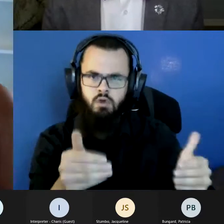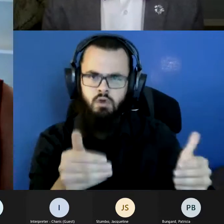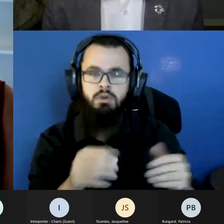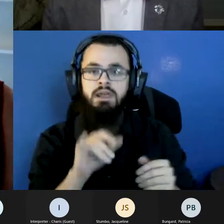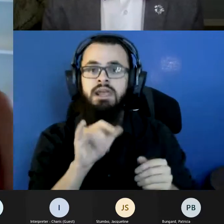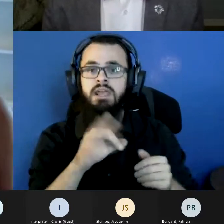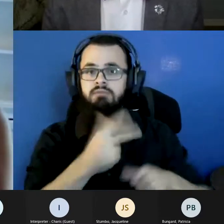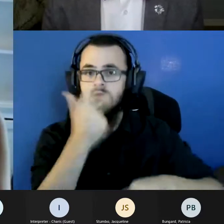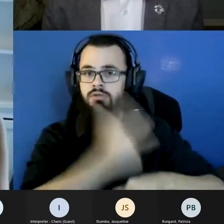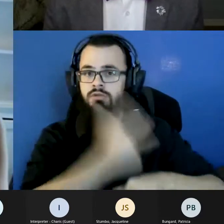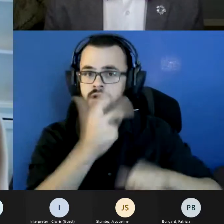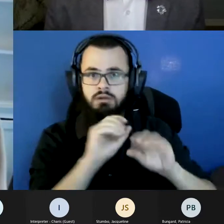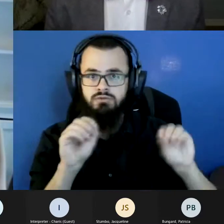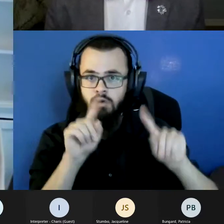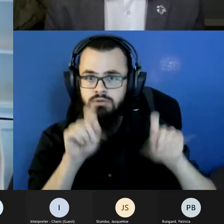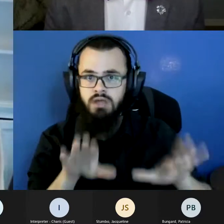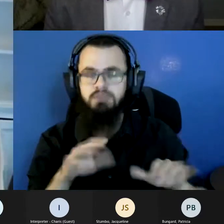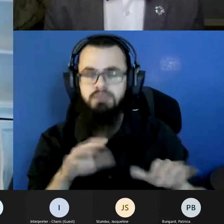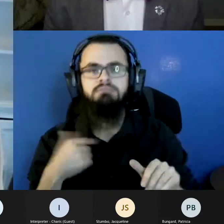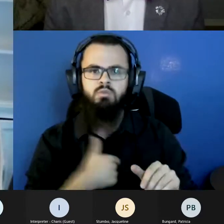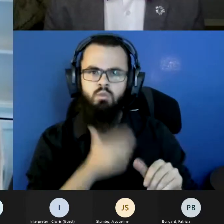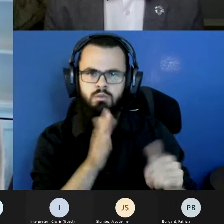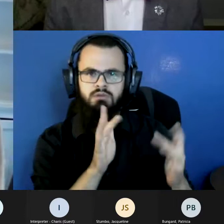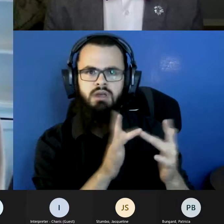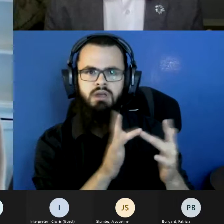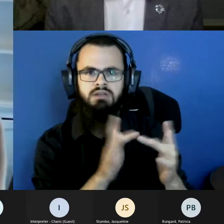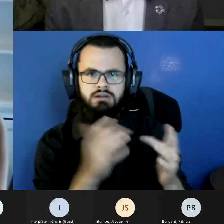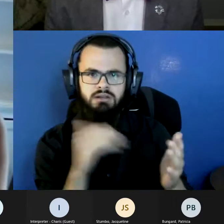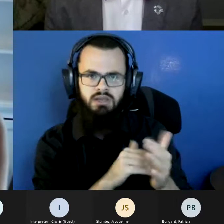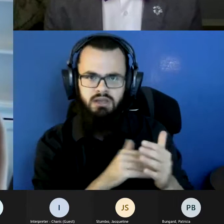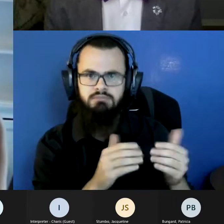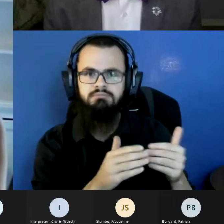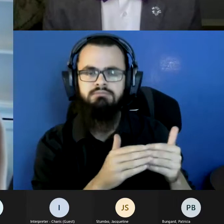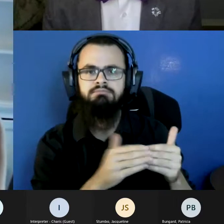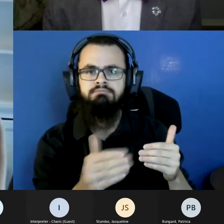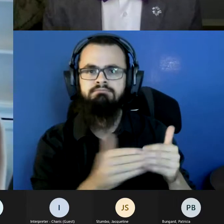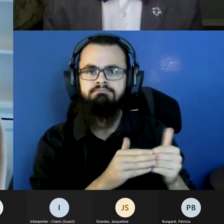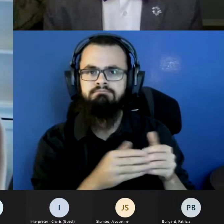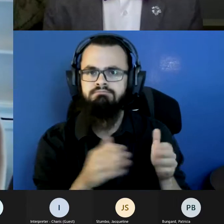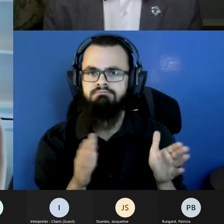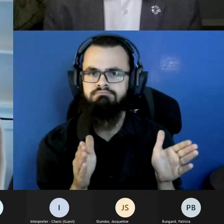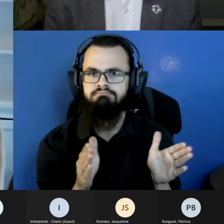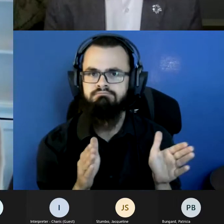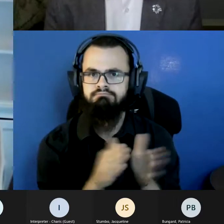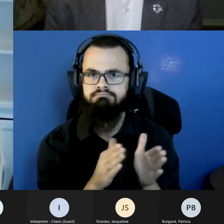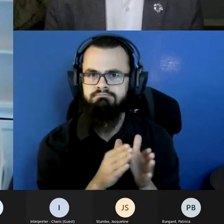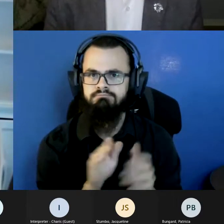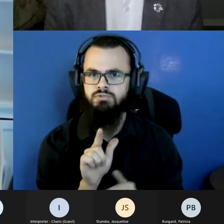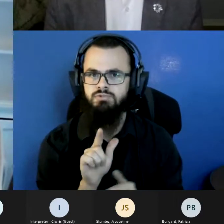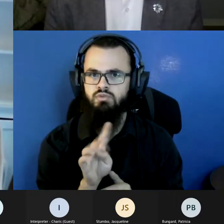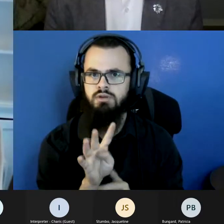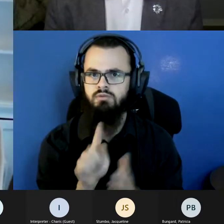again. There will be another opportunity for them to come into compliance, this time a shorter period, a 24-hour